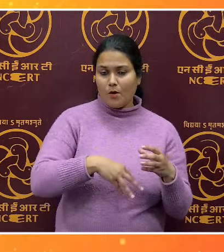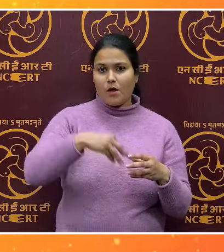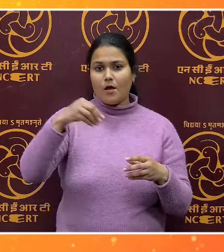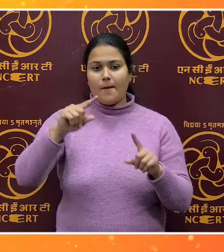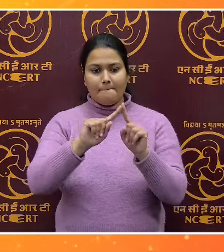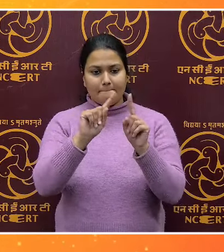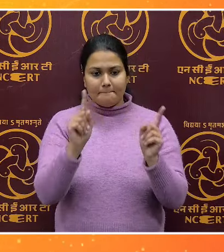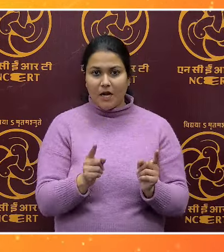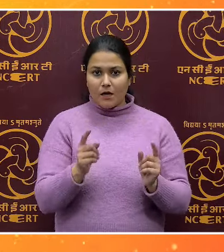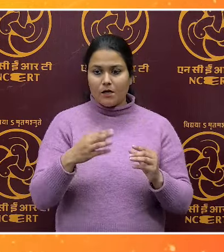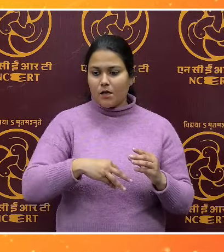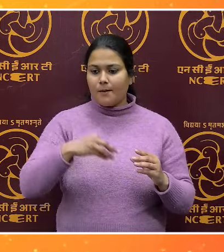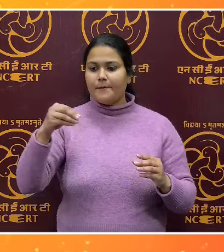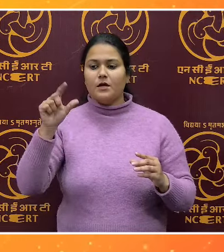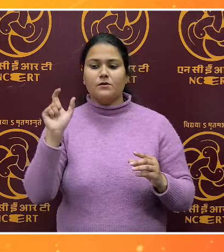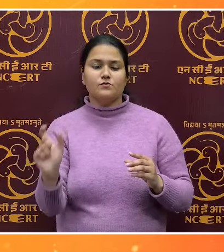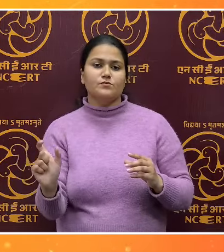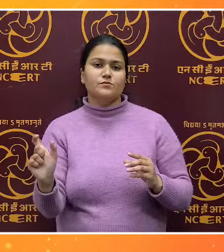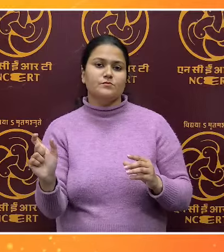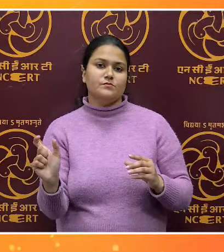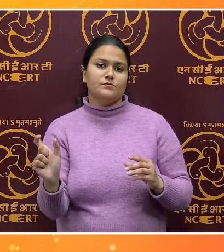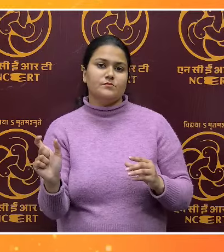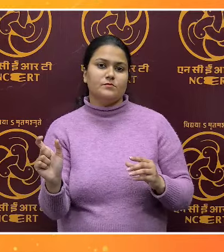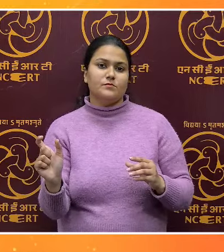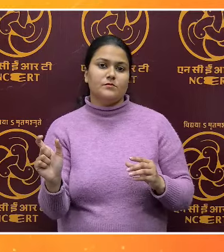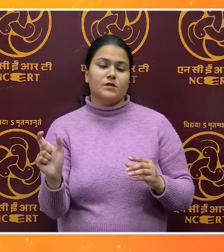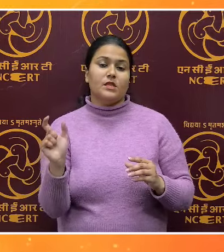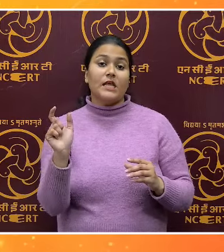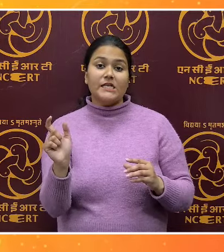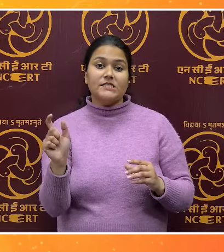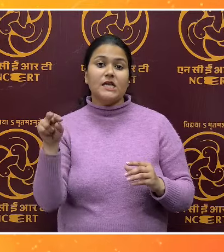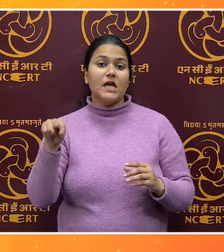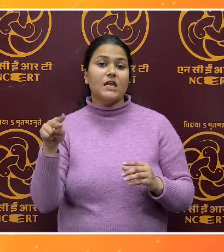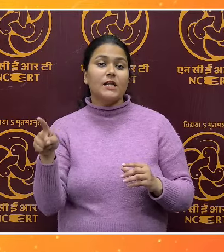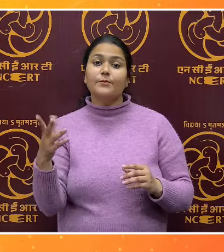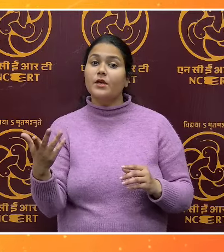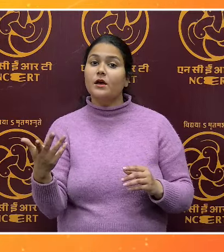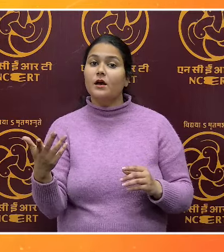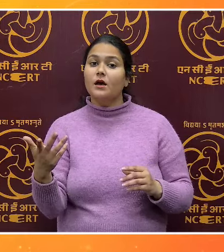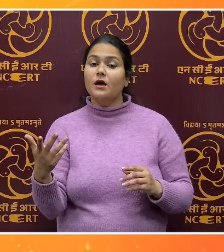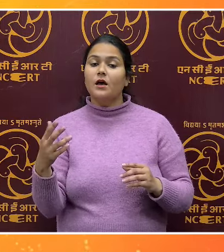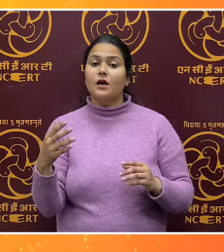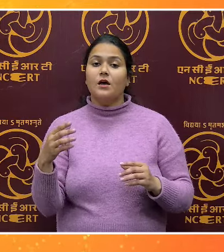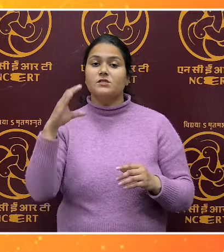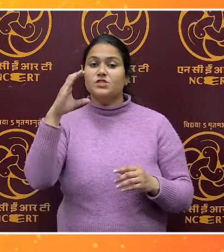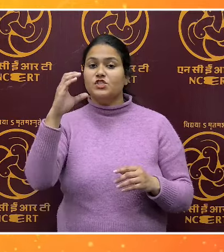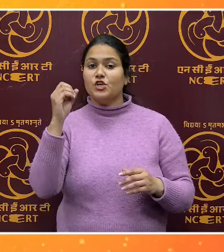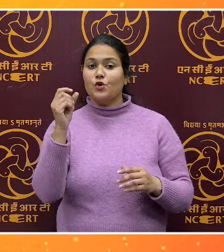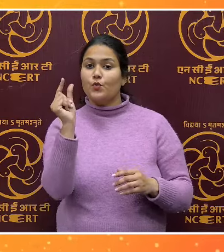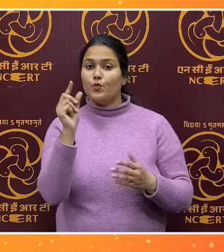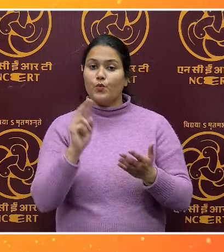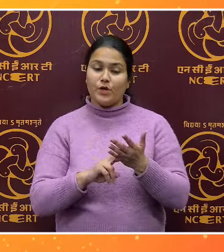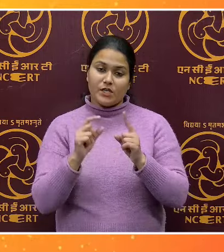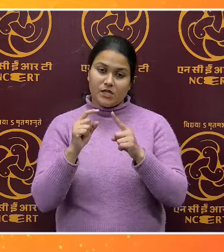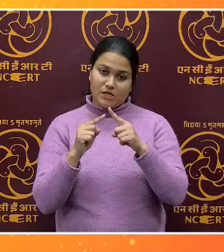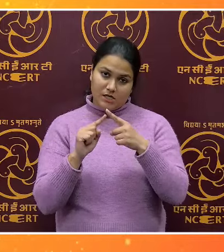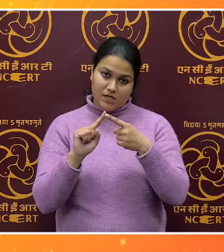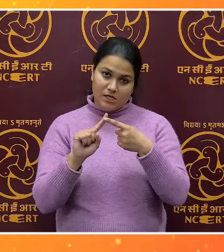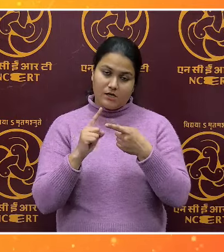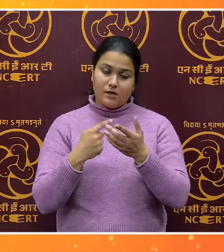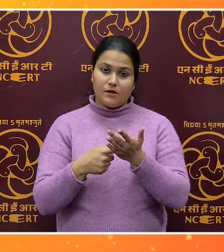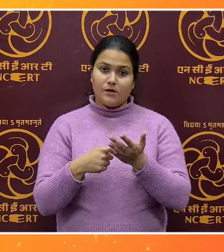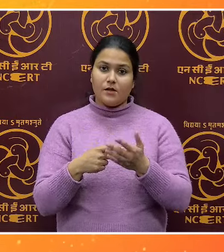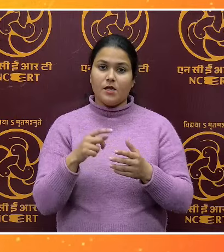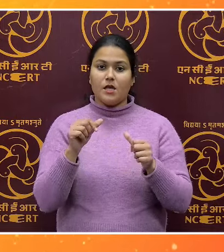bracket, that is called counter ions. We can have example AgCN whole twice